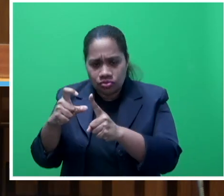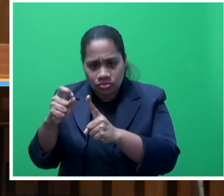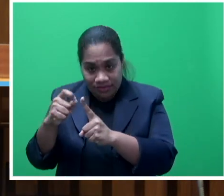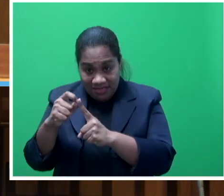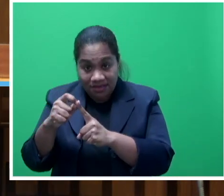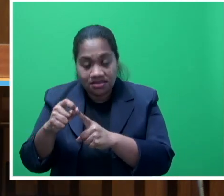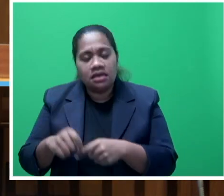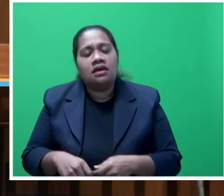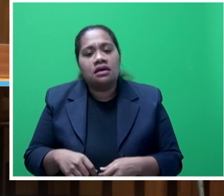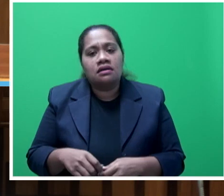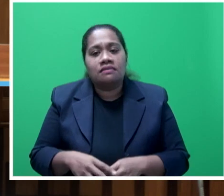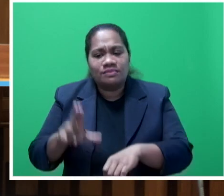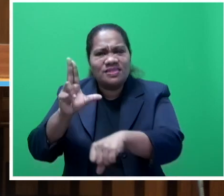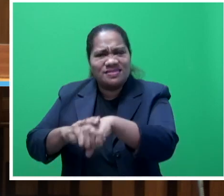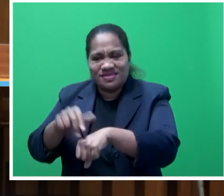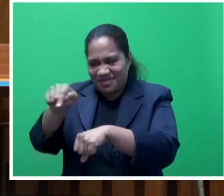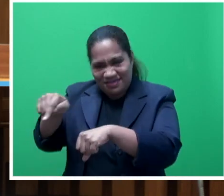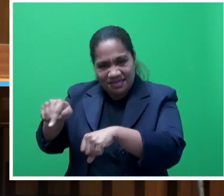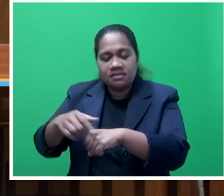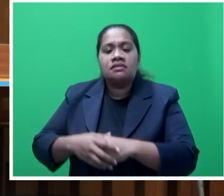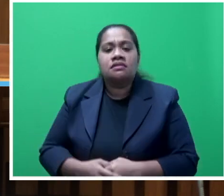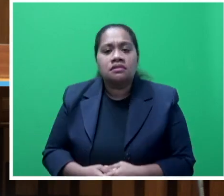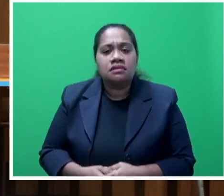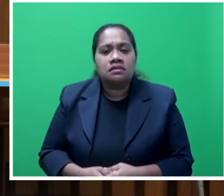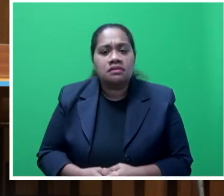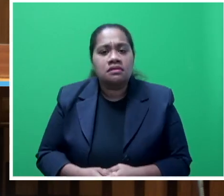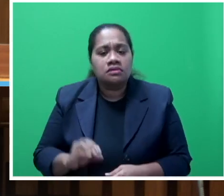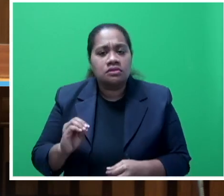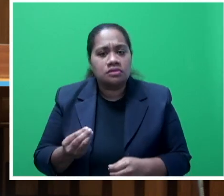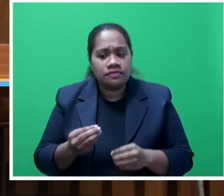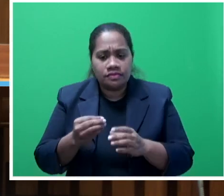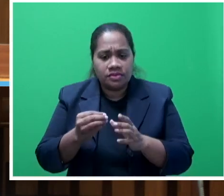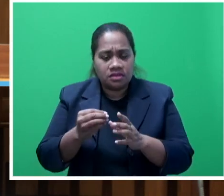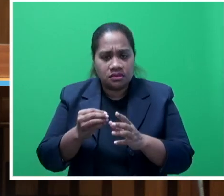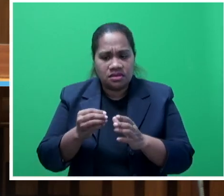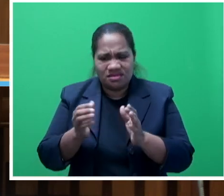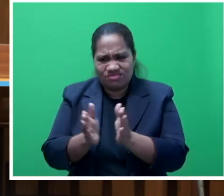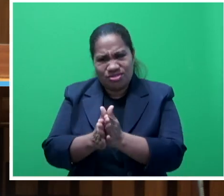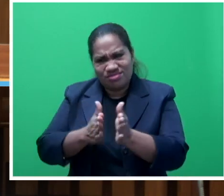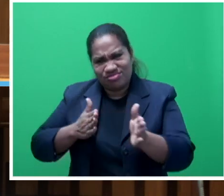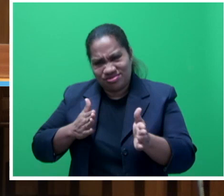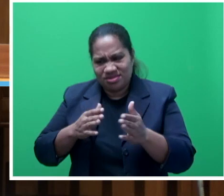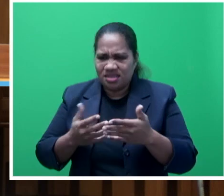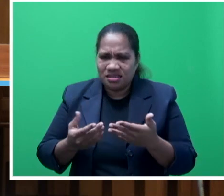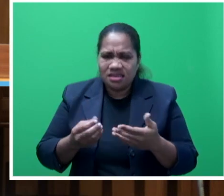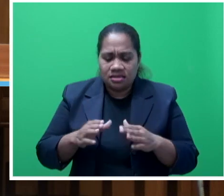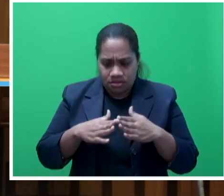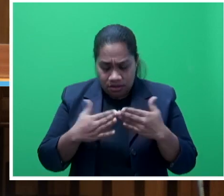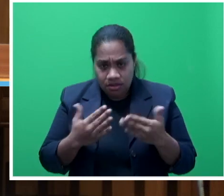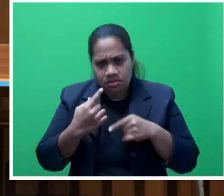However, unless the member wants me to go through those the delays, the fact is that we're now on track. There's about